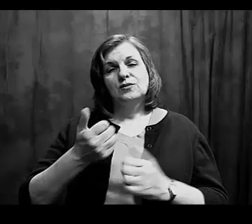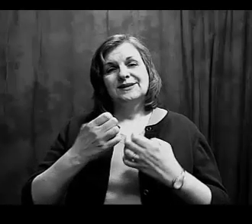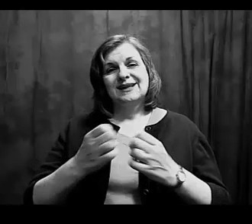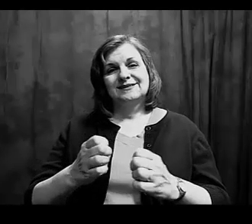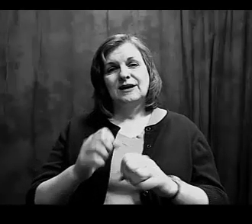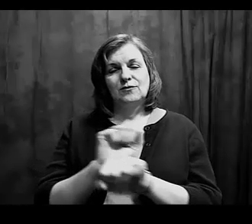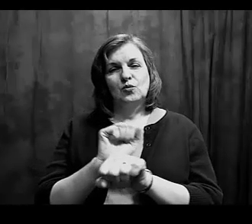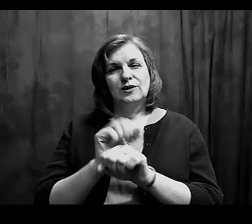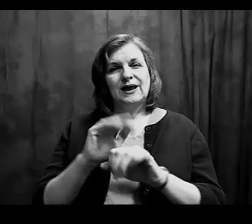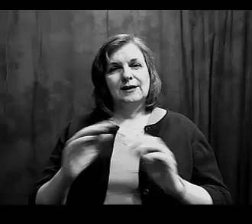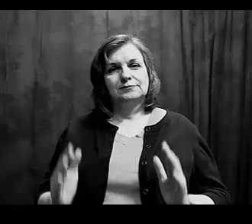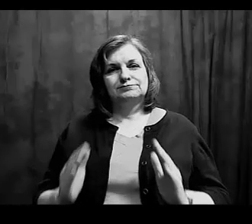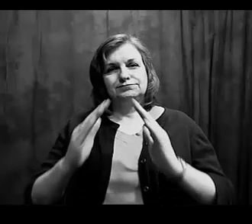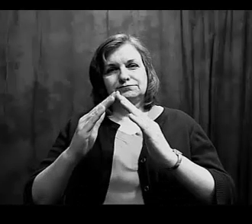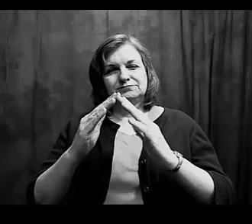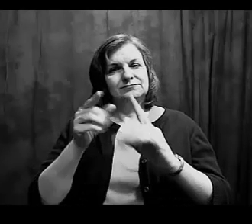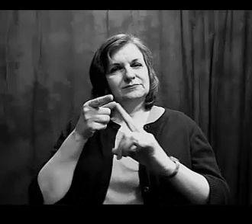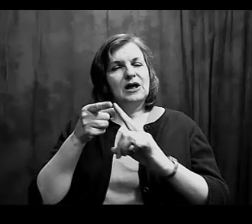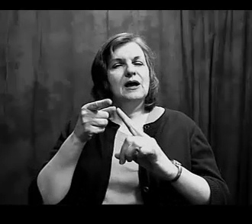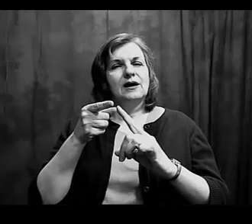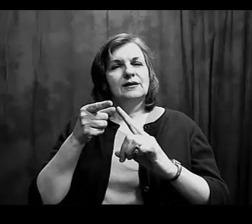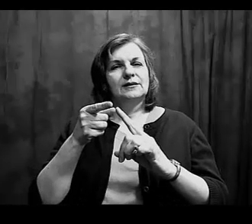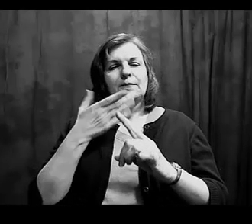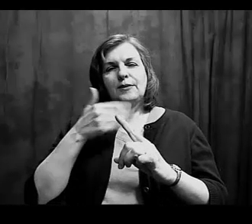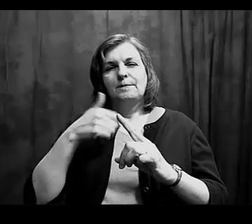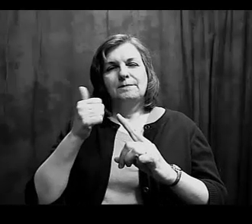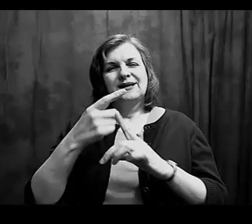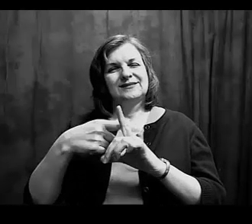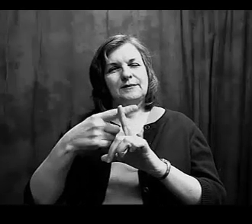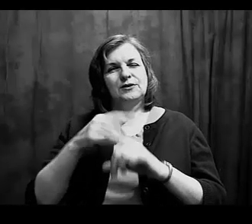And arginase, this is a fairly basic pH for us. So where would we need to have such